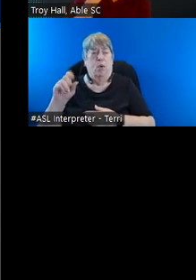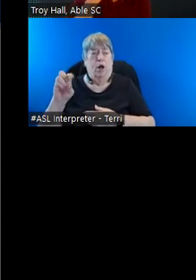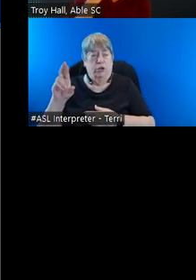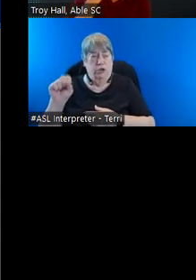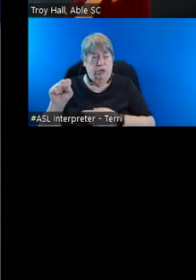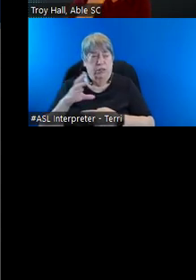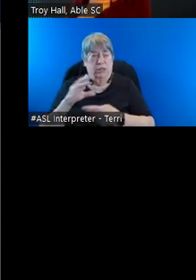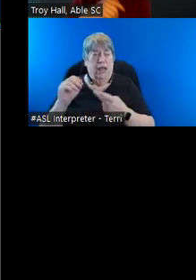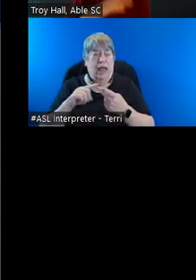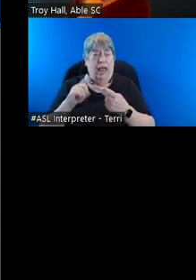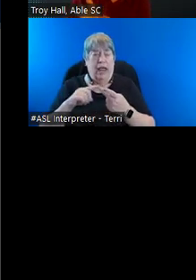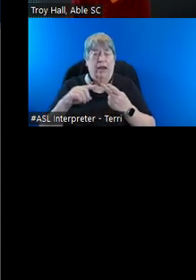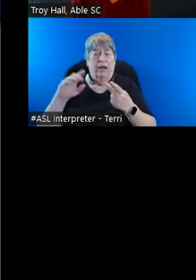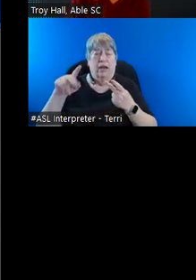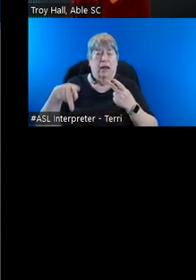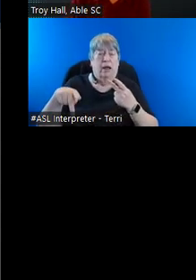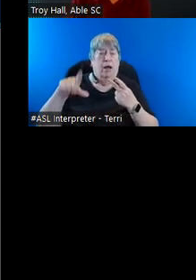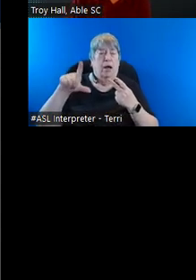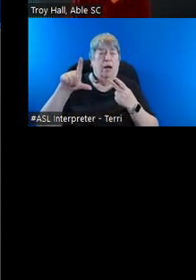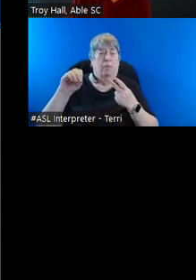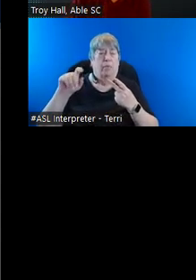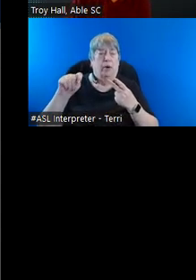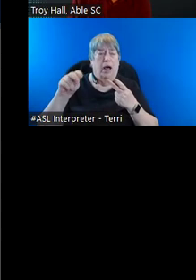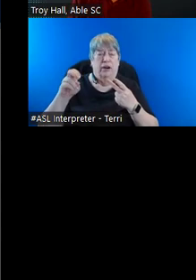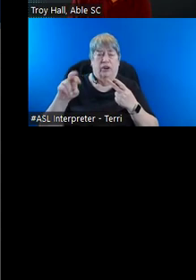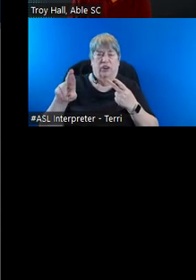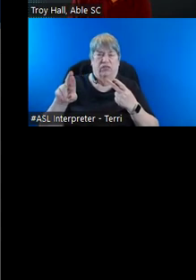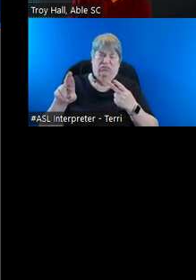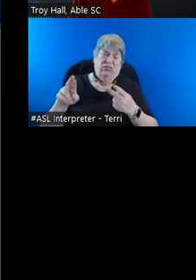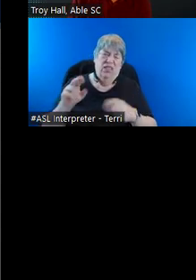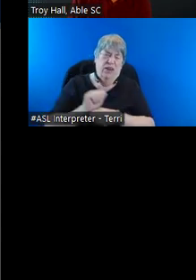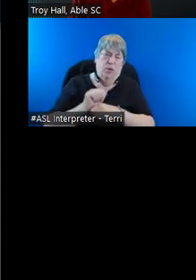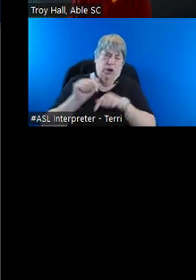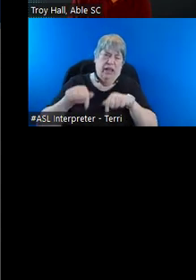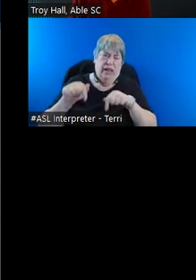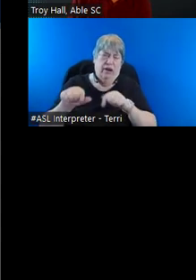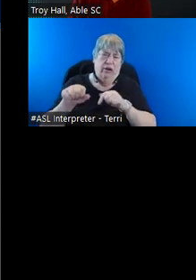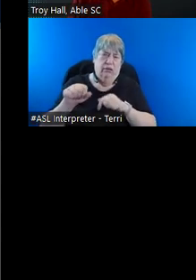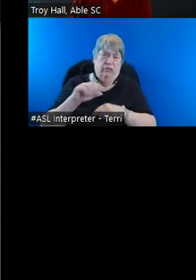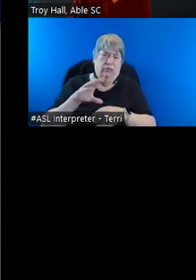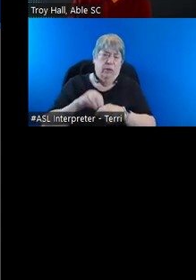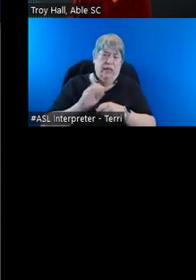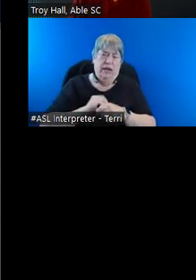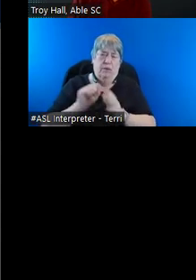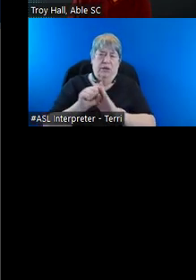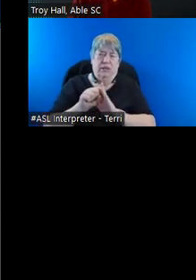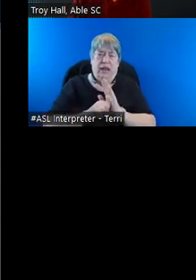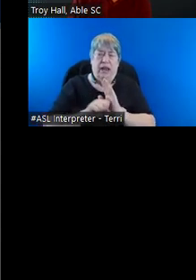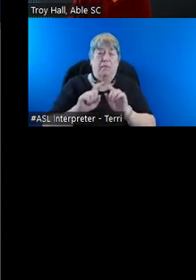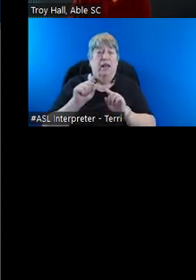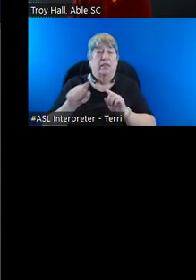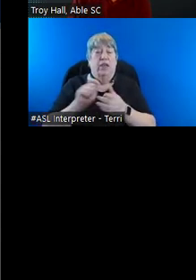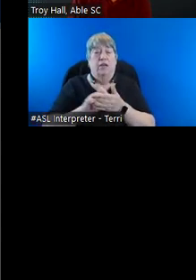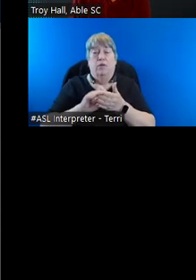South Carolina, because they're local in the state. And they wrote a piece called Centers for Independent Living